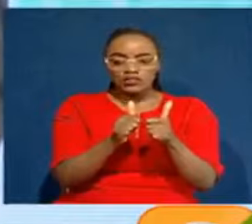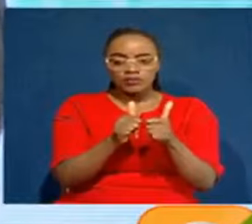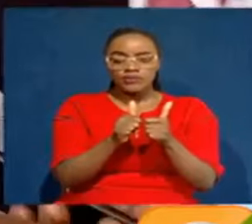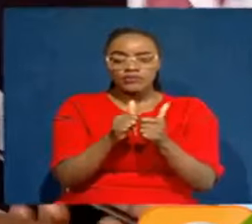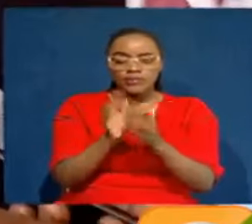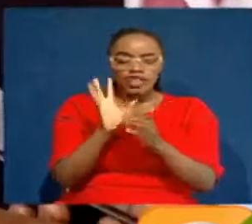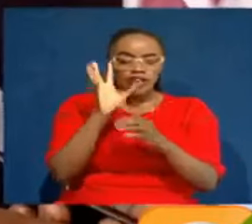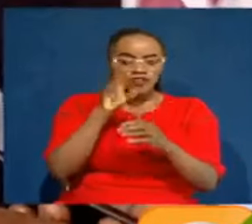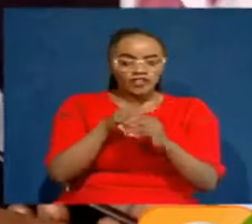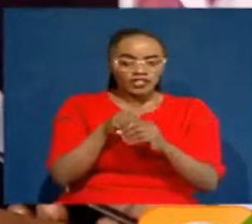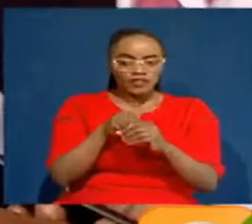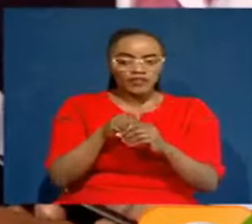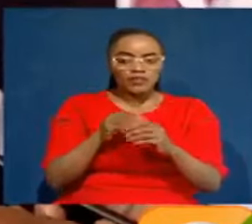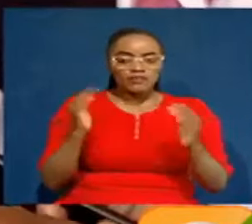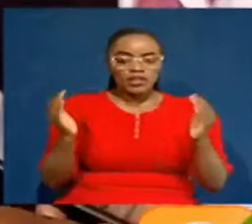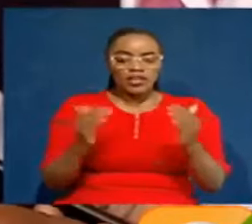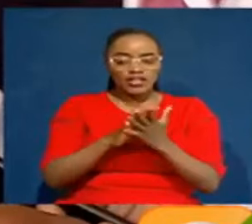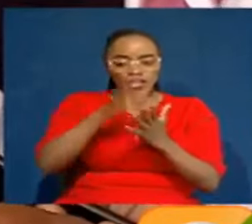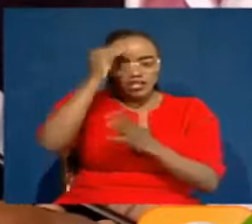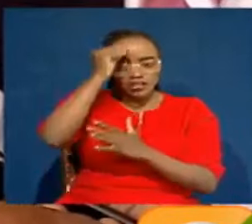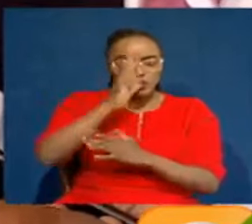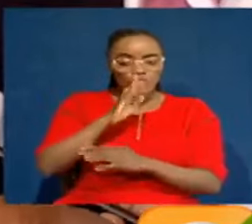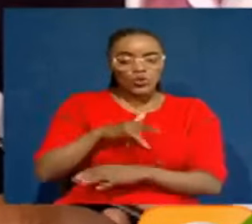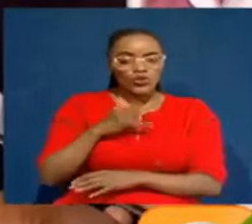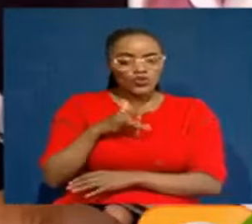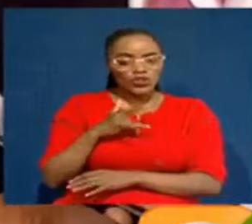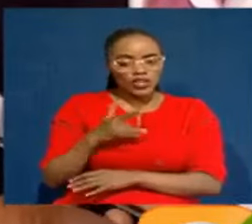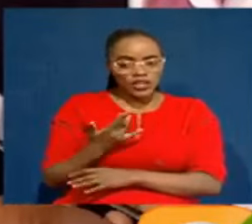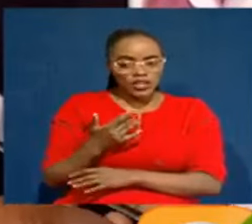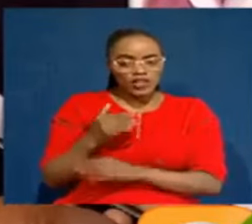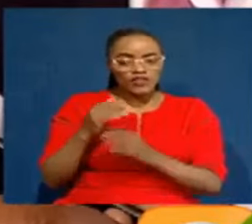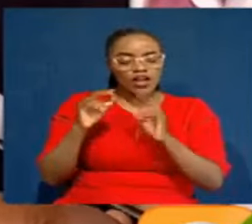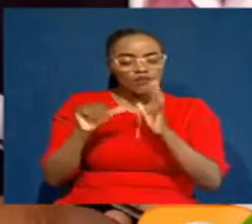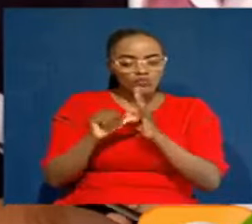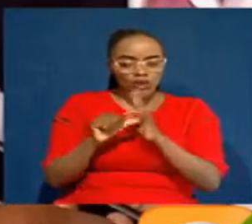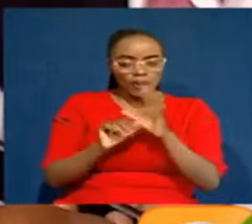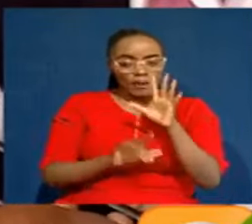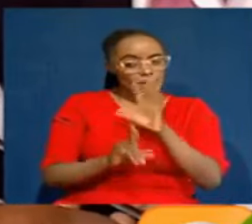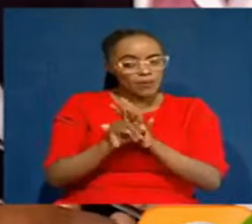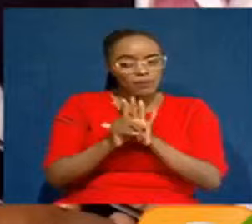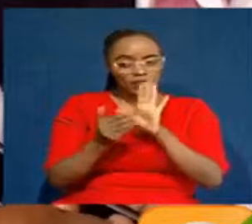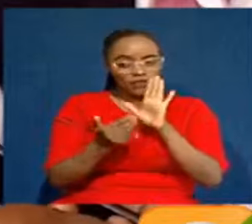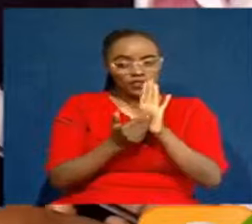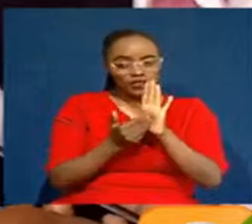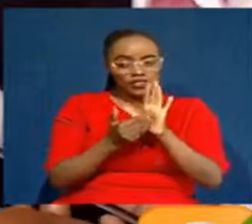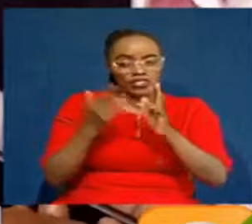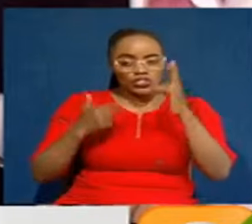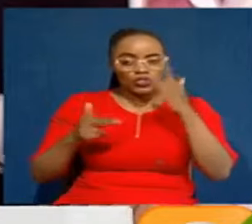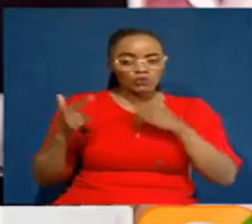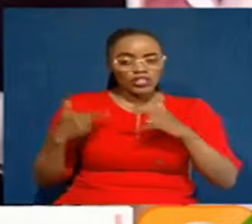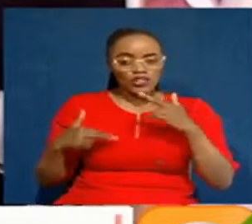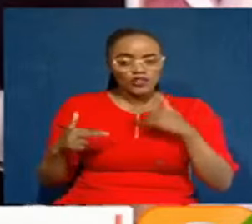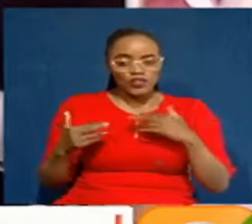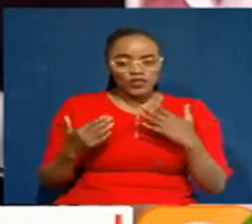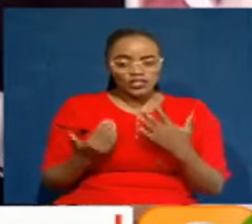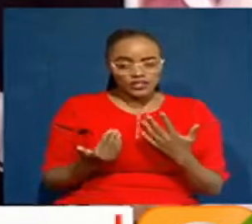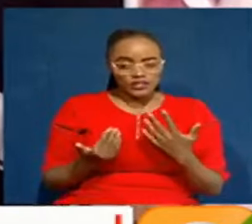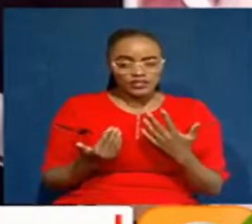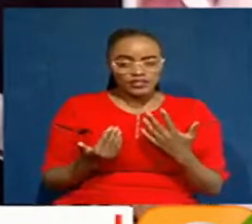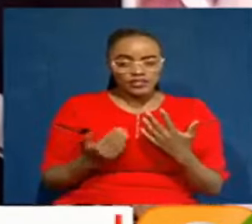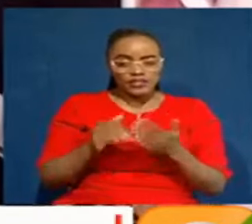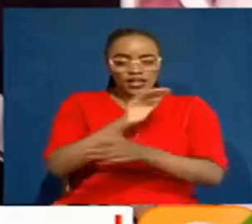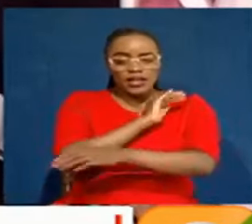that they fit. I encourage students who feel they have an issue to raise, to be reviewed,